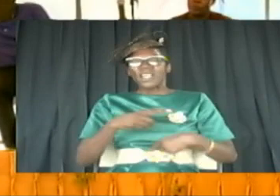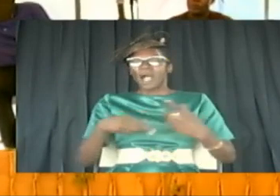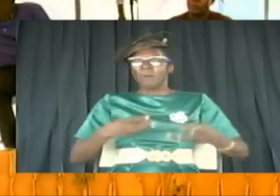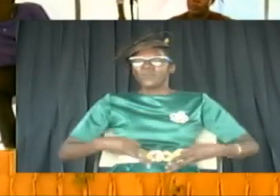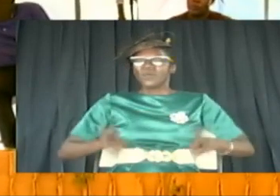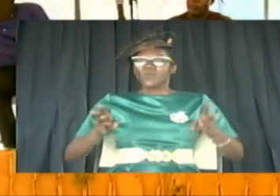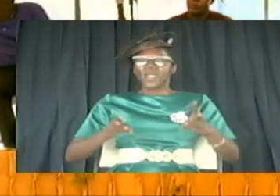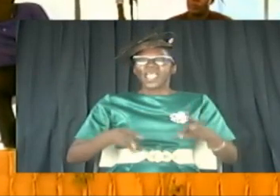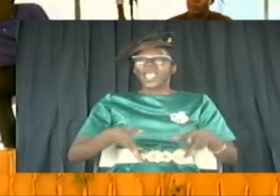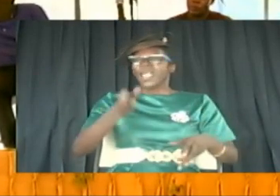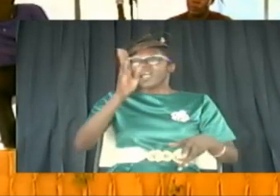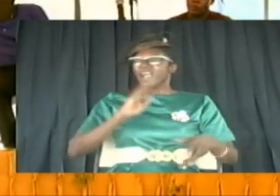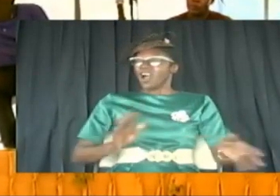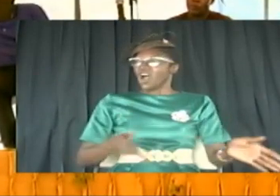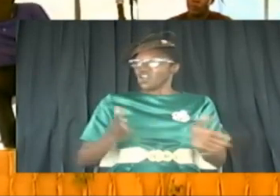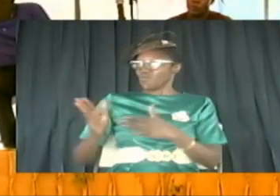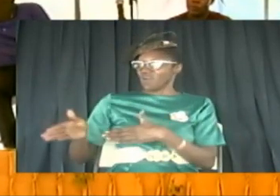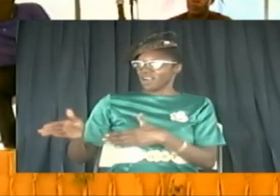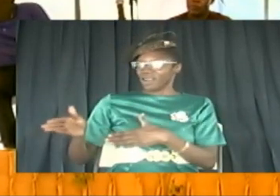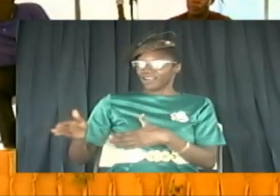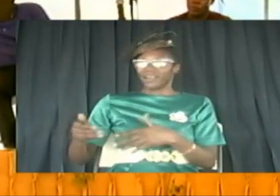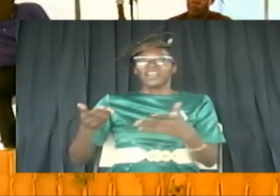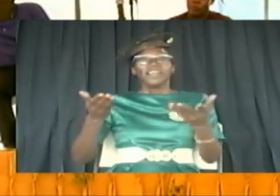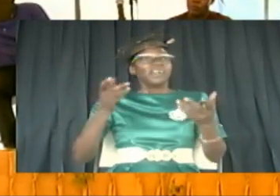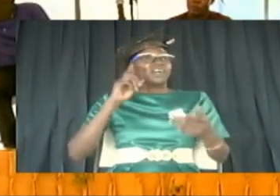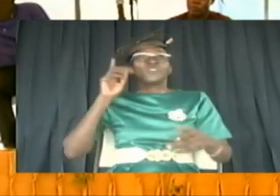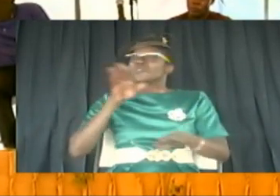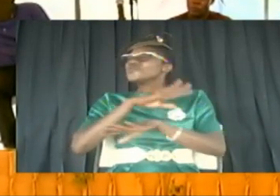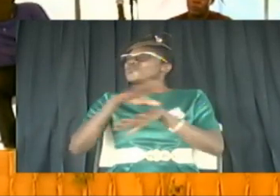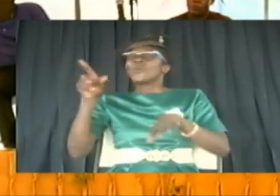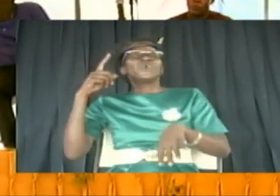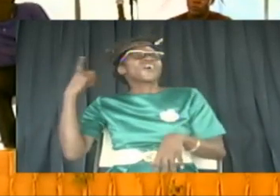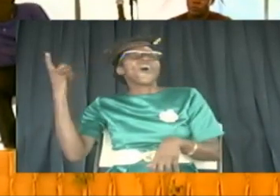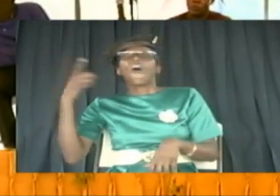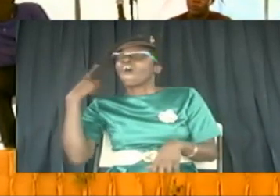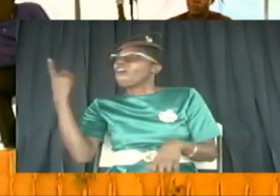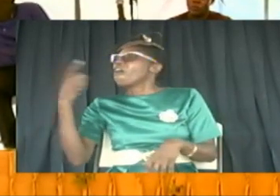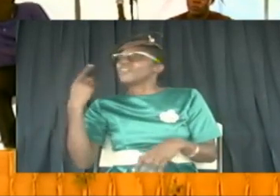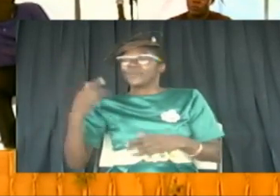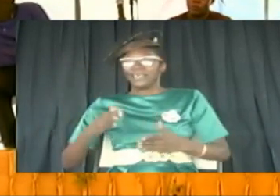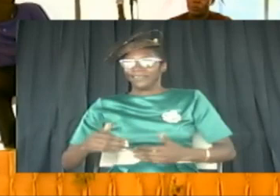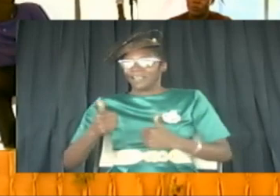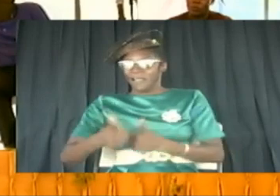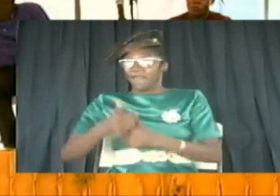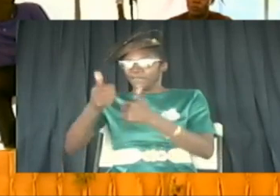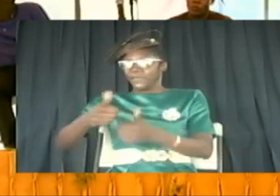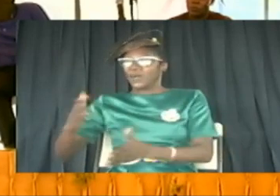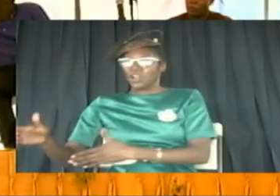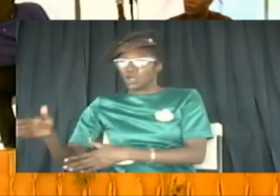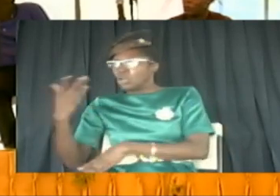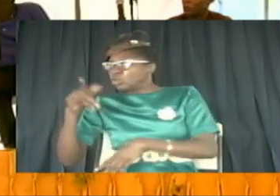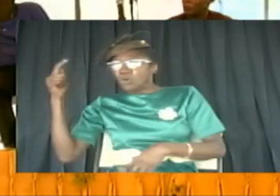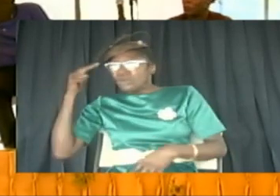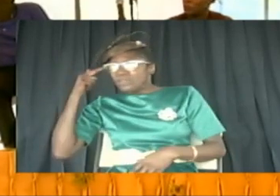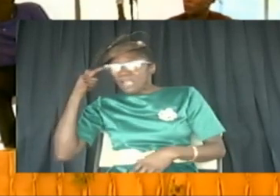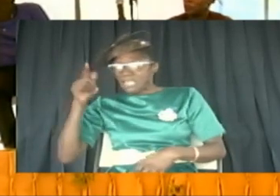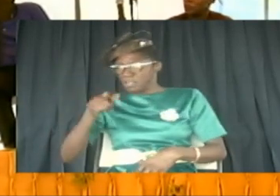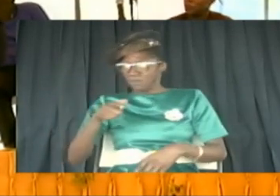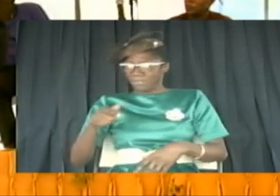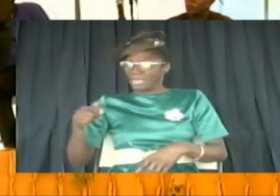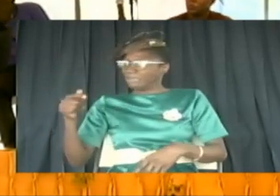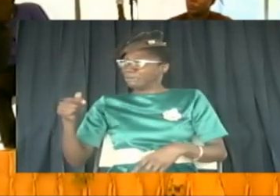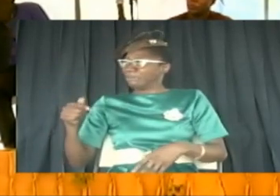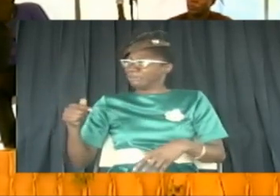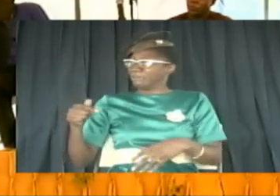Almighty God operates. He doesn't always follow the order. So don't think that anybody can predict God. God